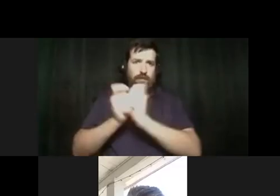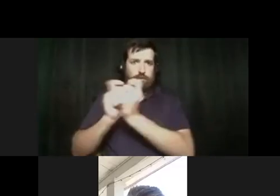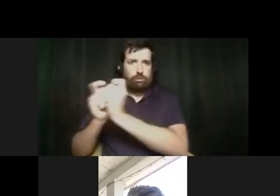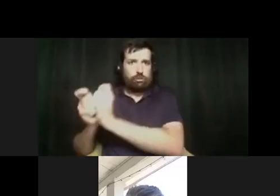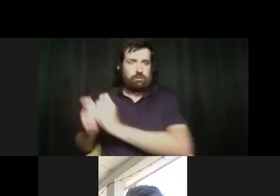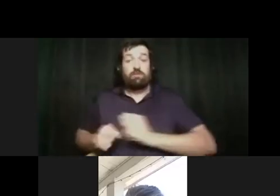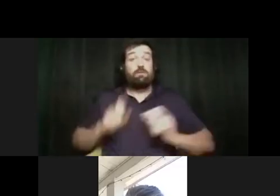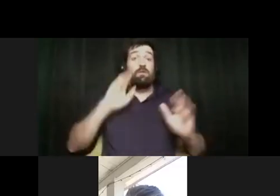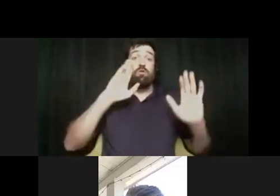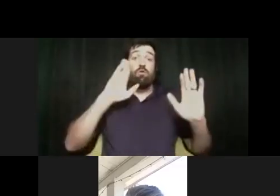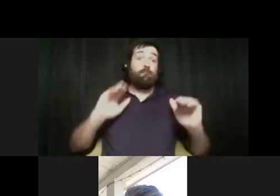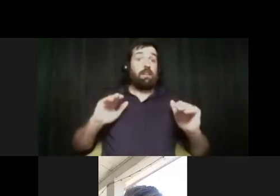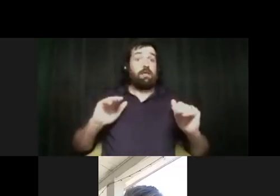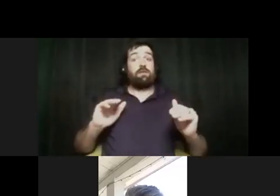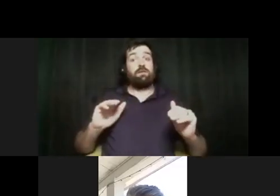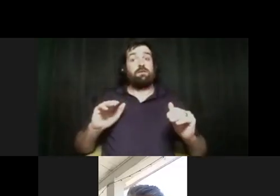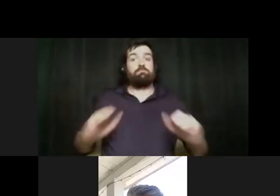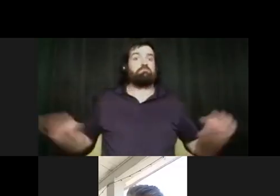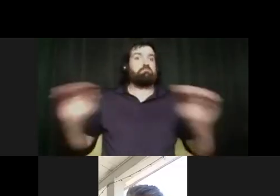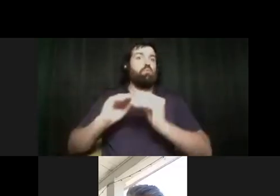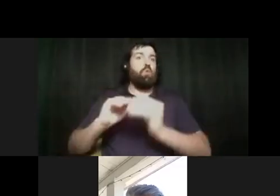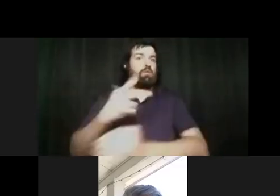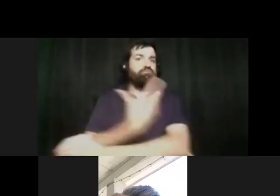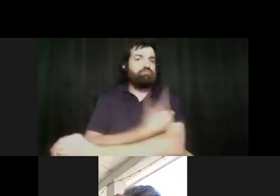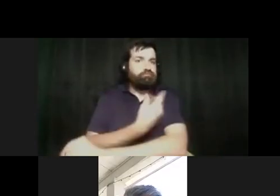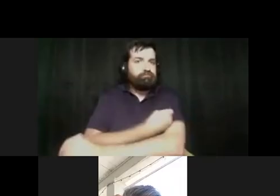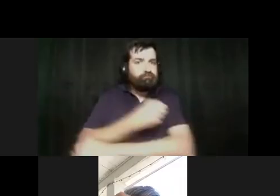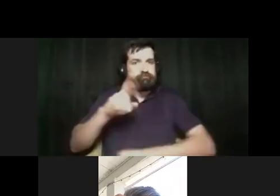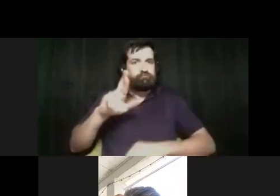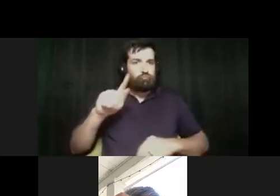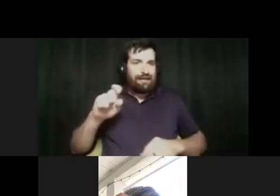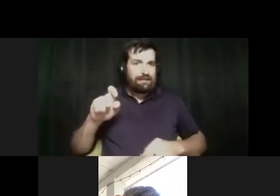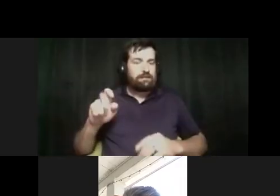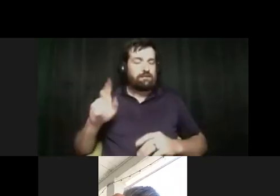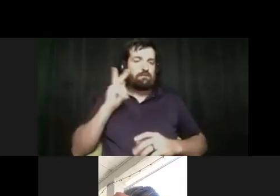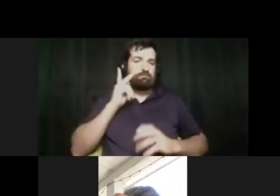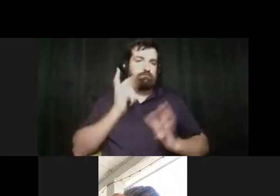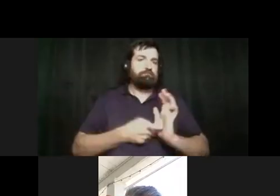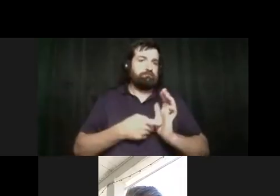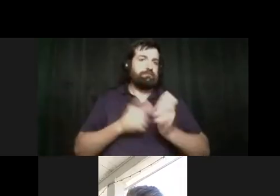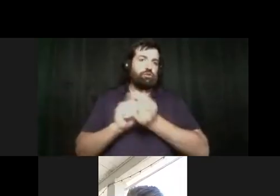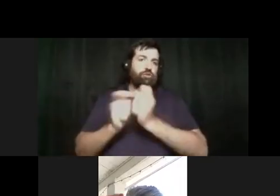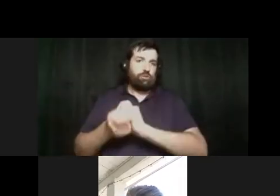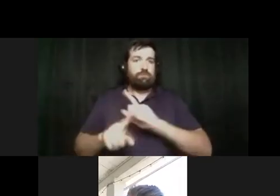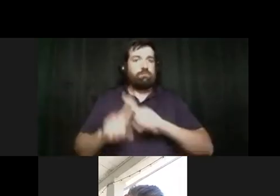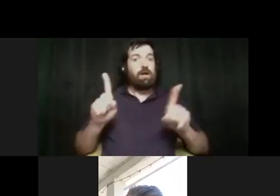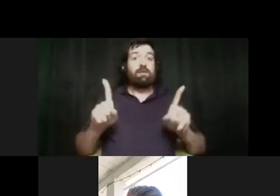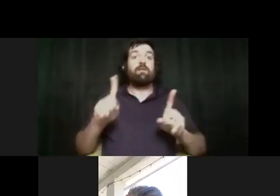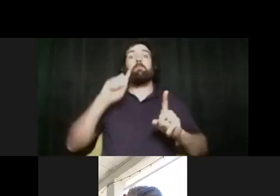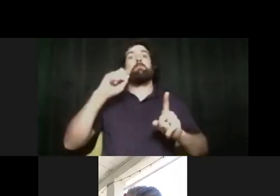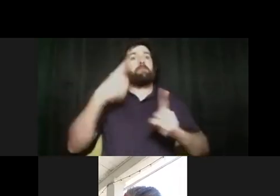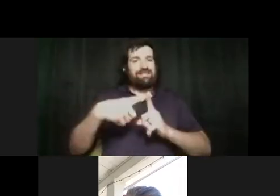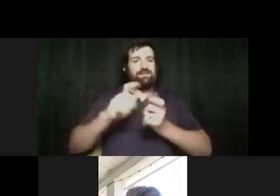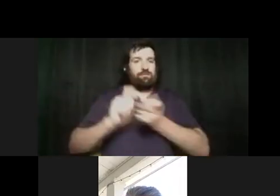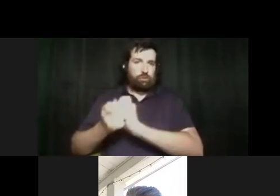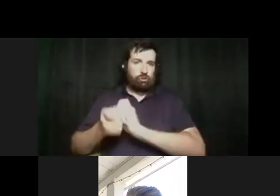with the increase of vaccination rates that we'll see some changes, but positive changes.